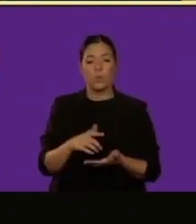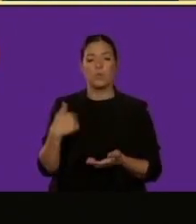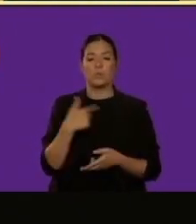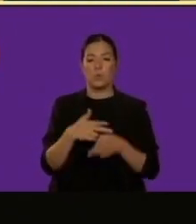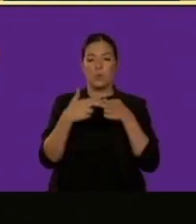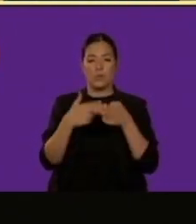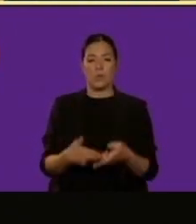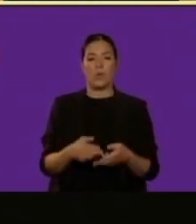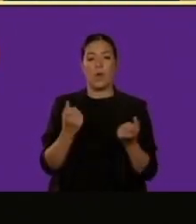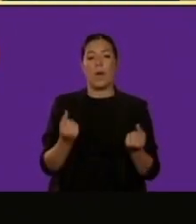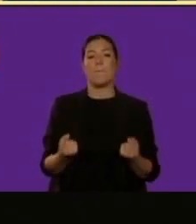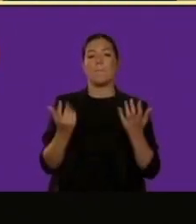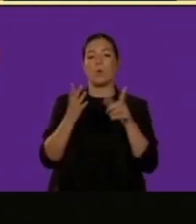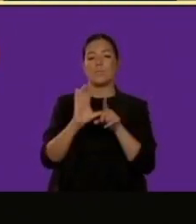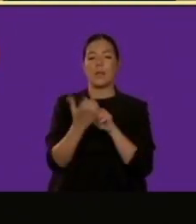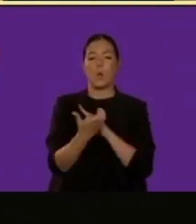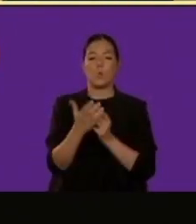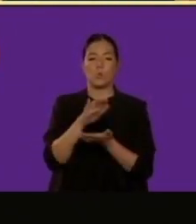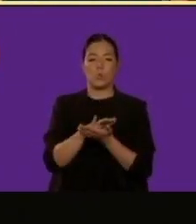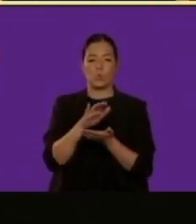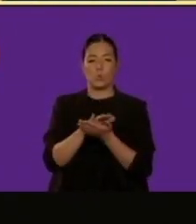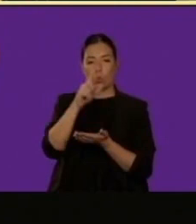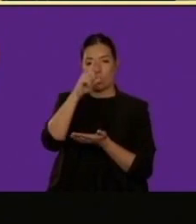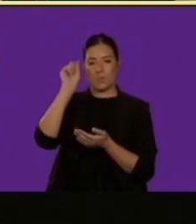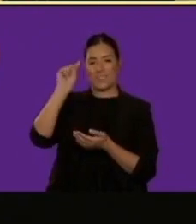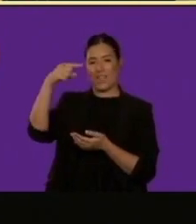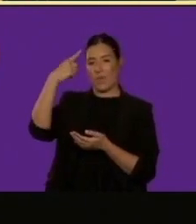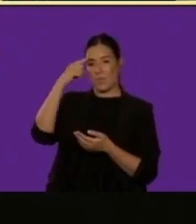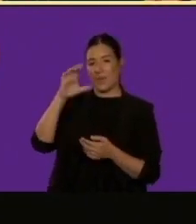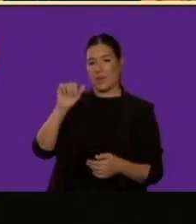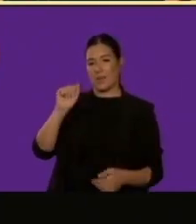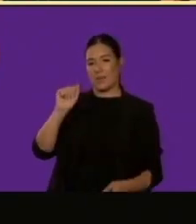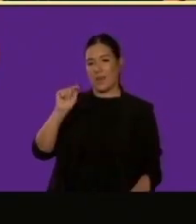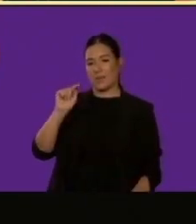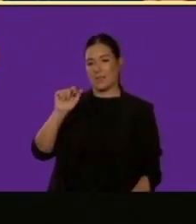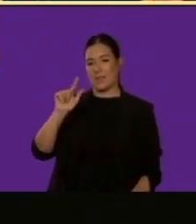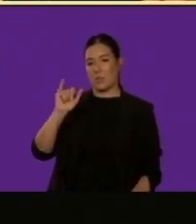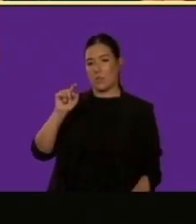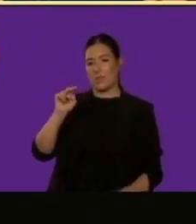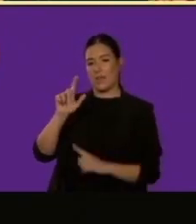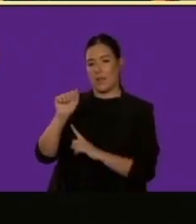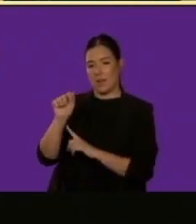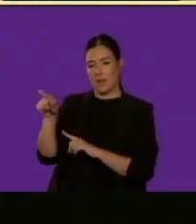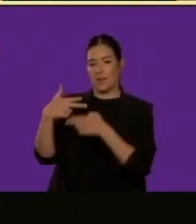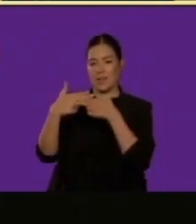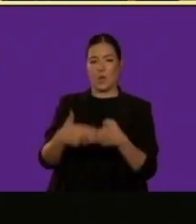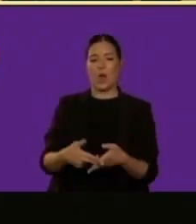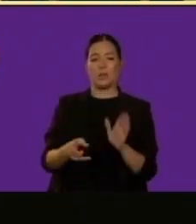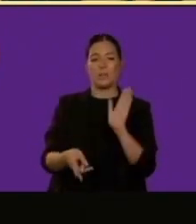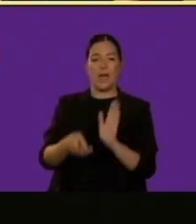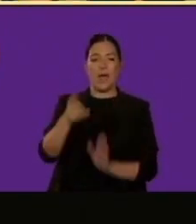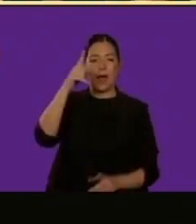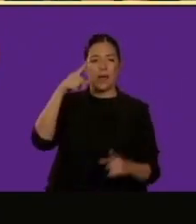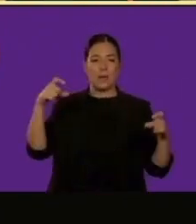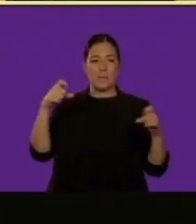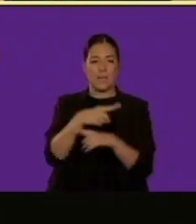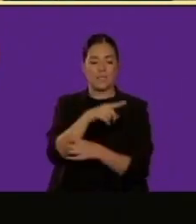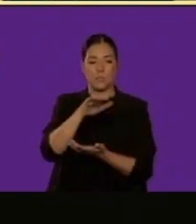pictures of India, and in our groups and projects, I would like to say that we